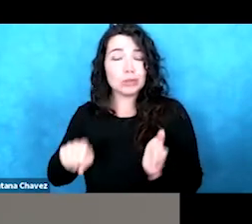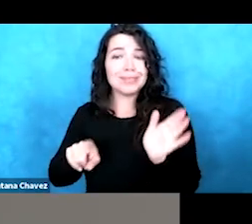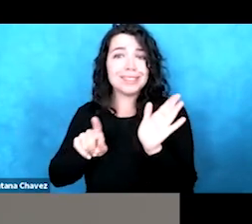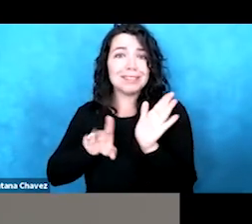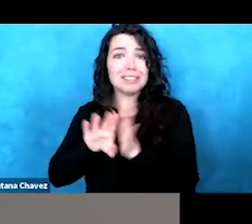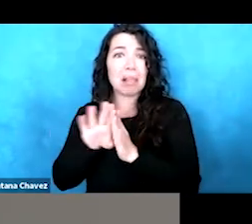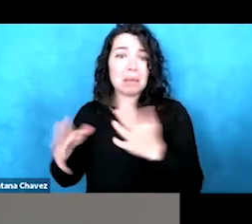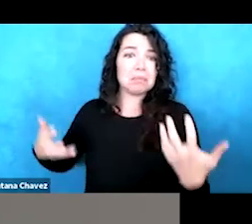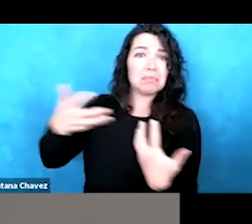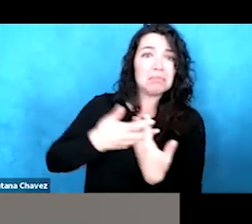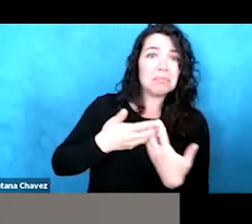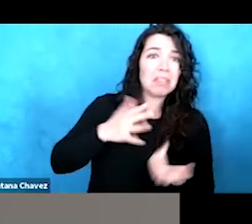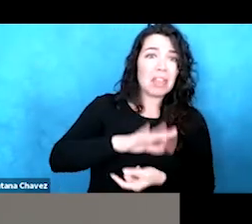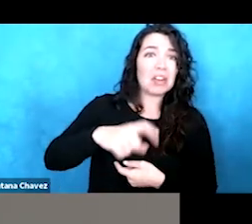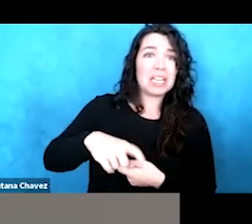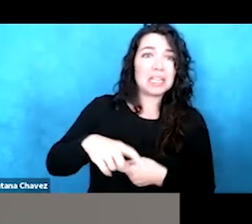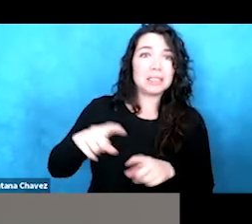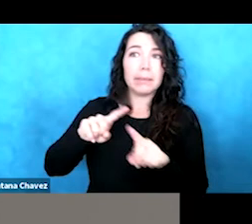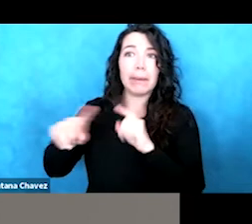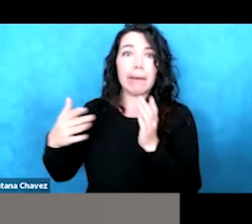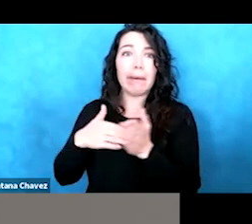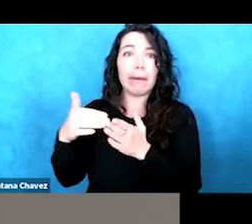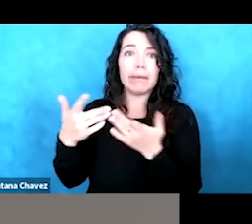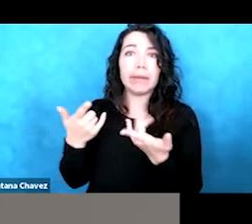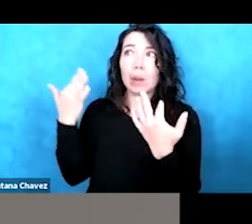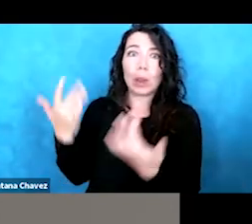They just don't get seen. So the waiting list can be a year, 2